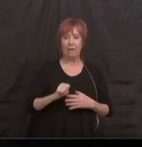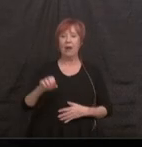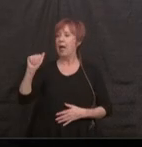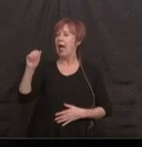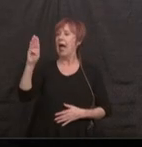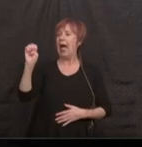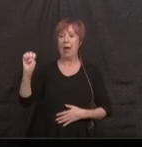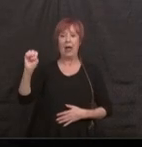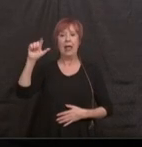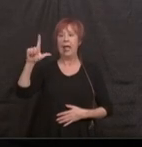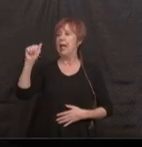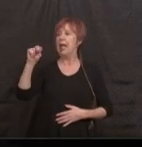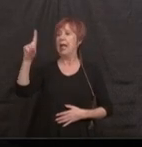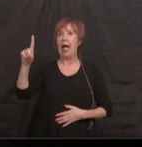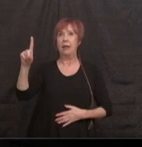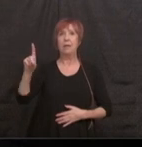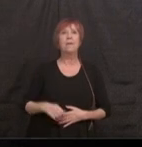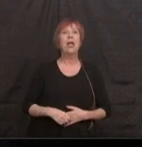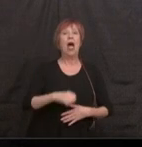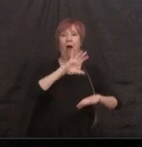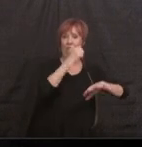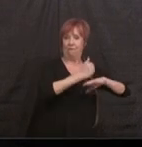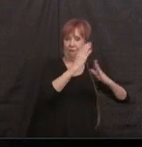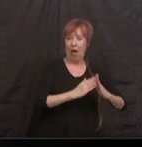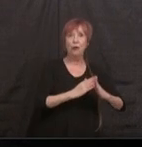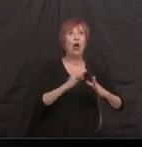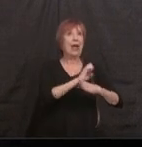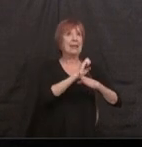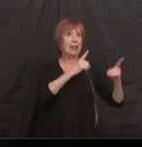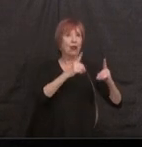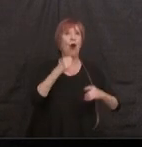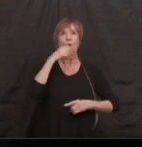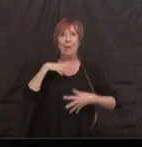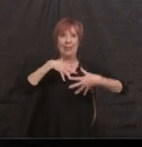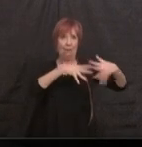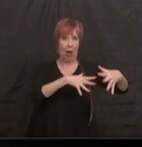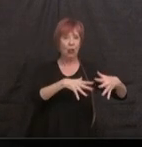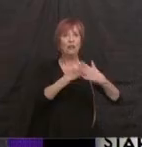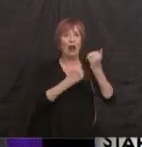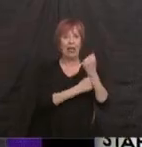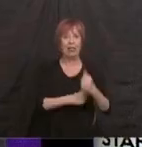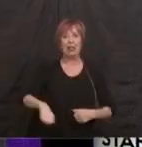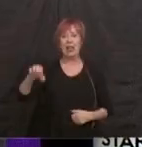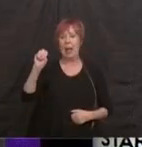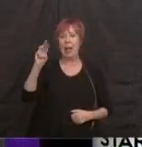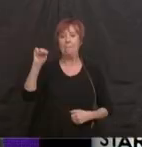founder and executive director of Women's March Foundation, Emiliana Guareca,